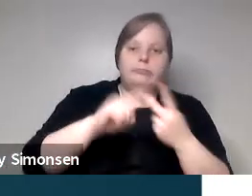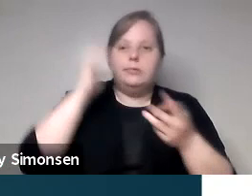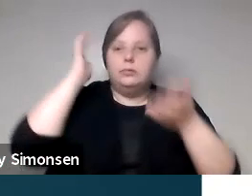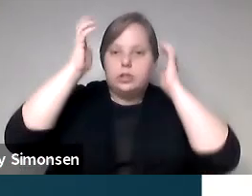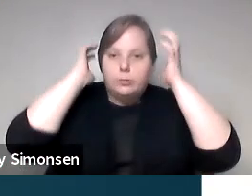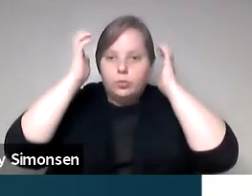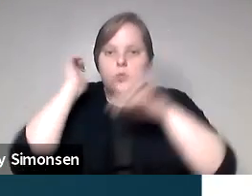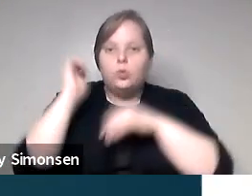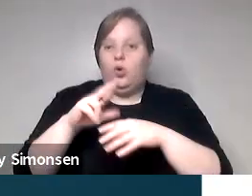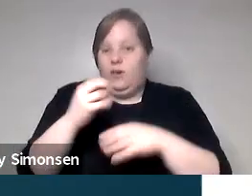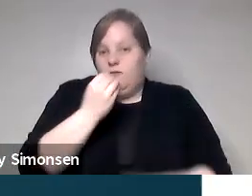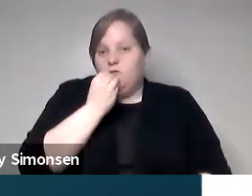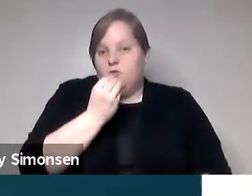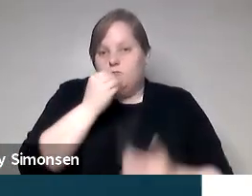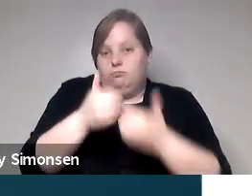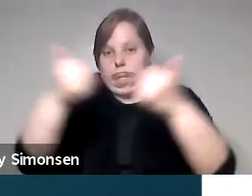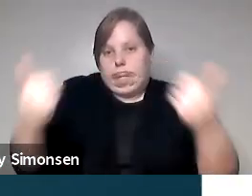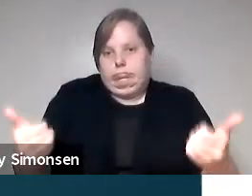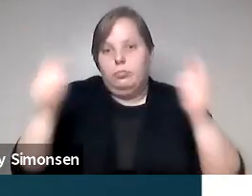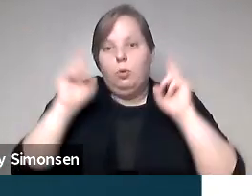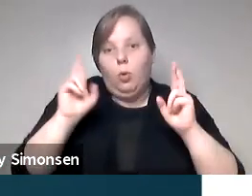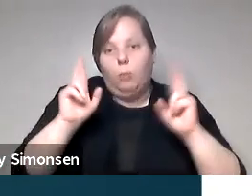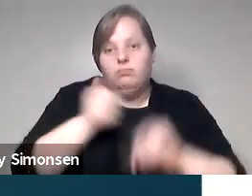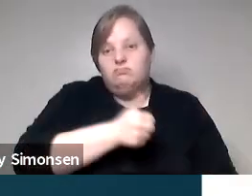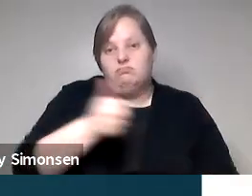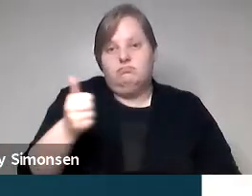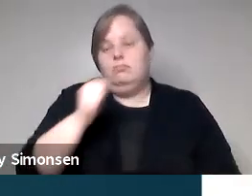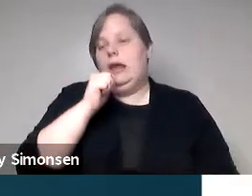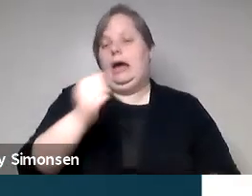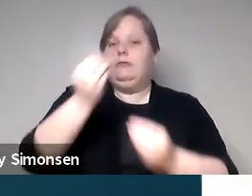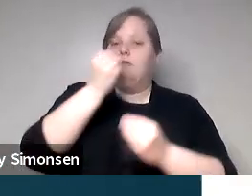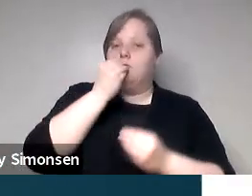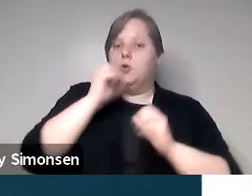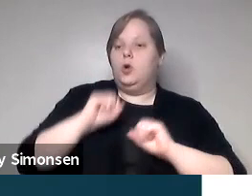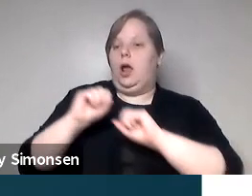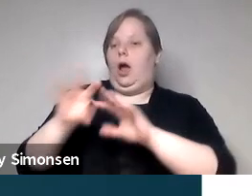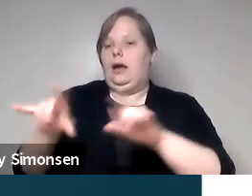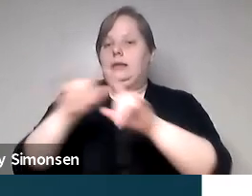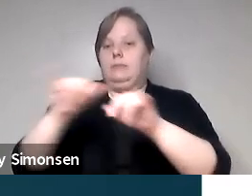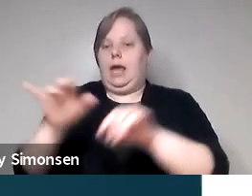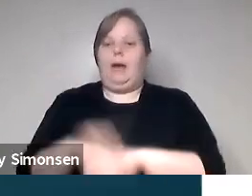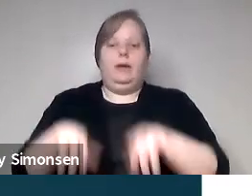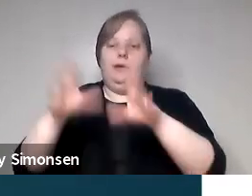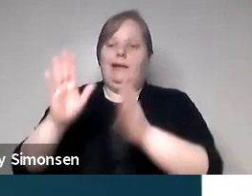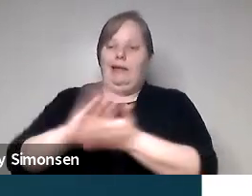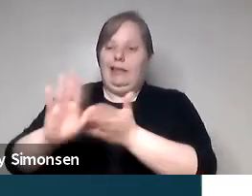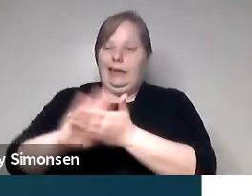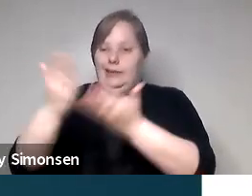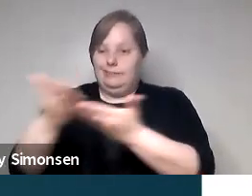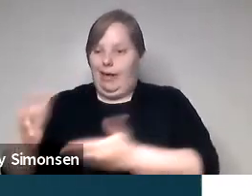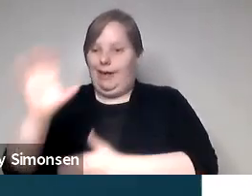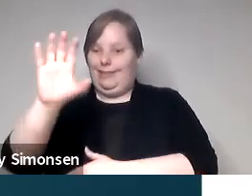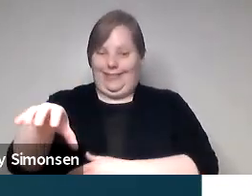or even foods. And hopefully you don't have foods close to your cleaning supplies, but there